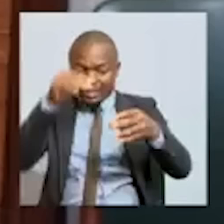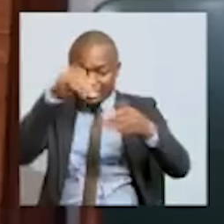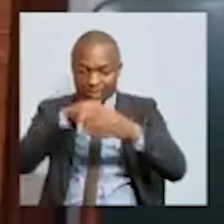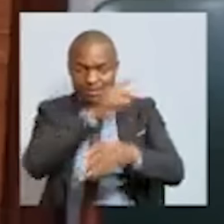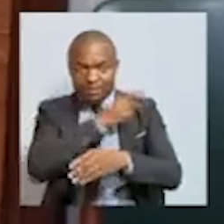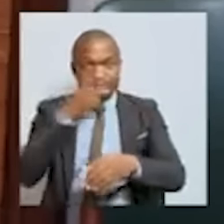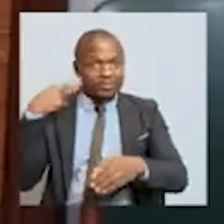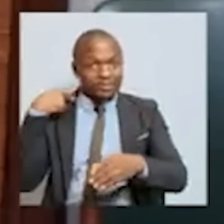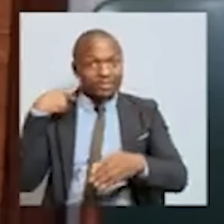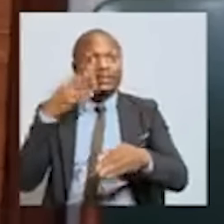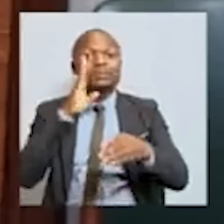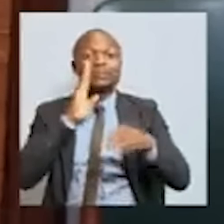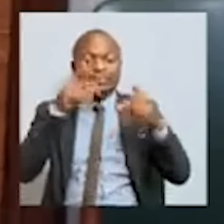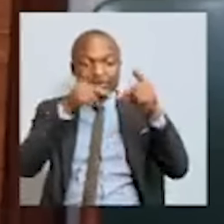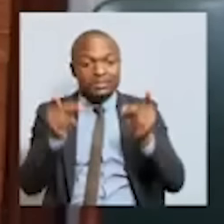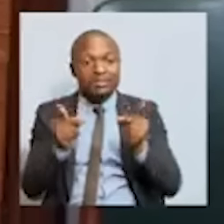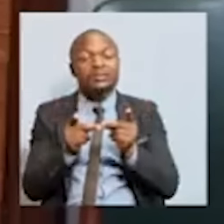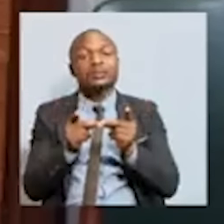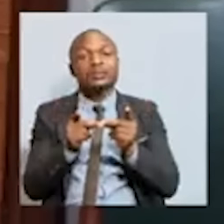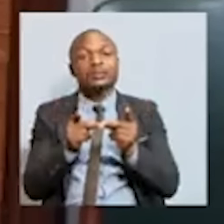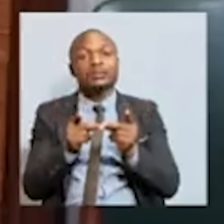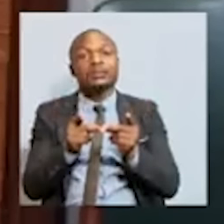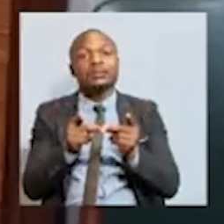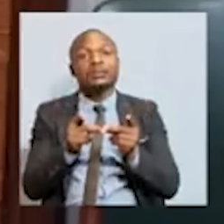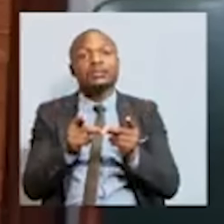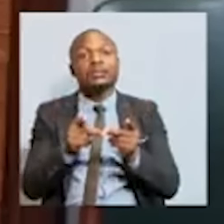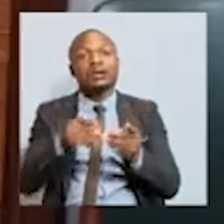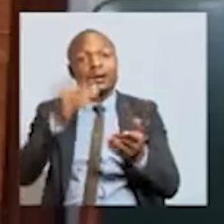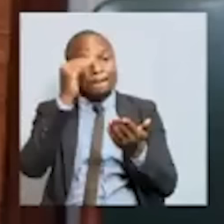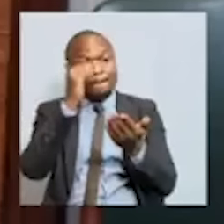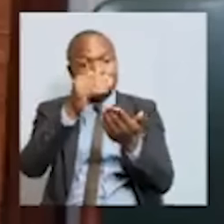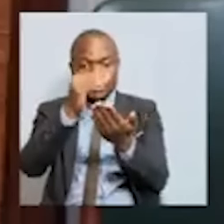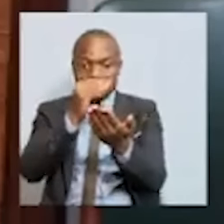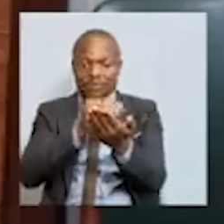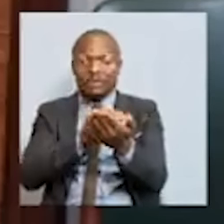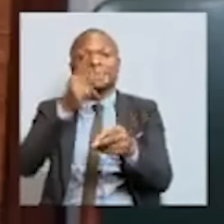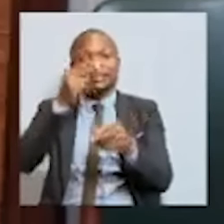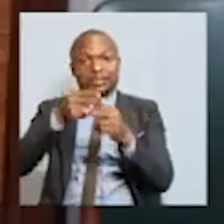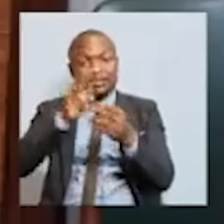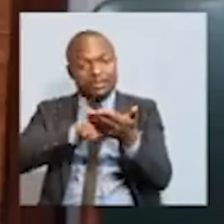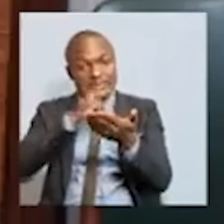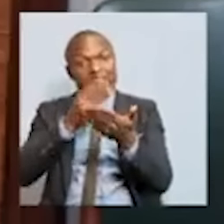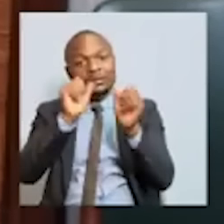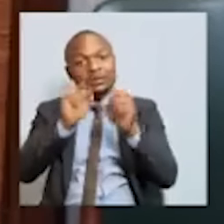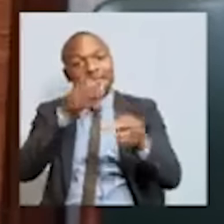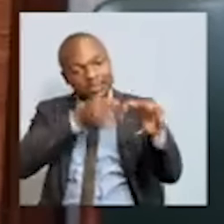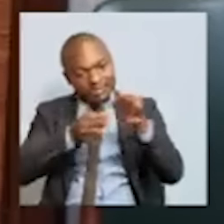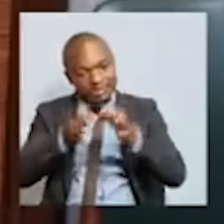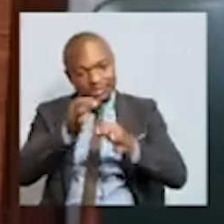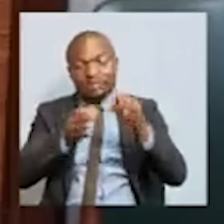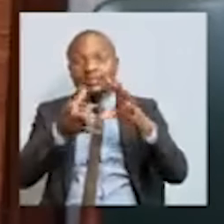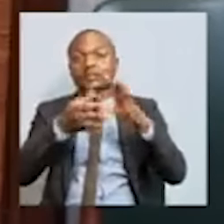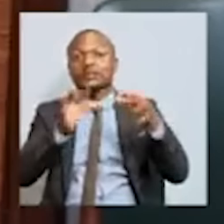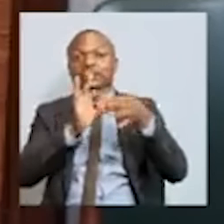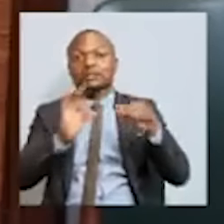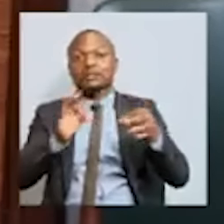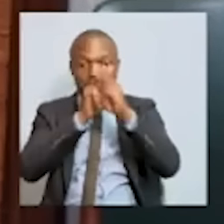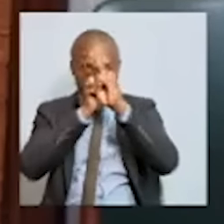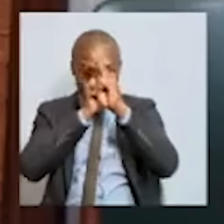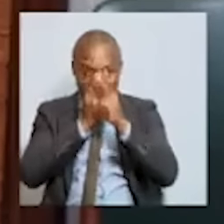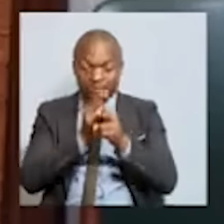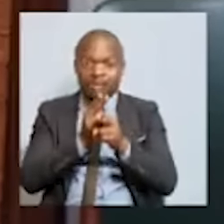his letter by listing the names of witnesses who could corroborate his story. Mr.